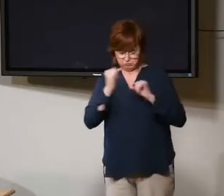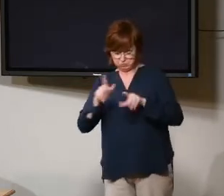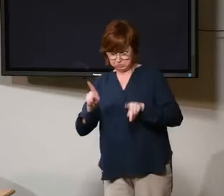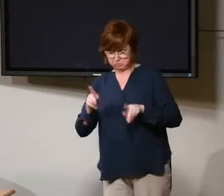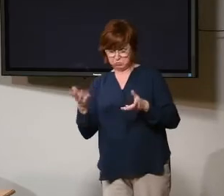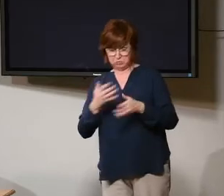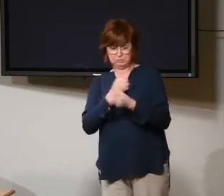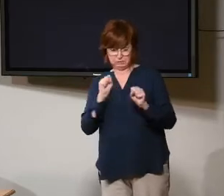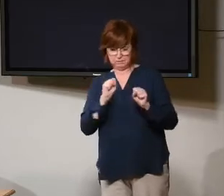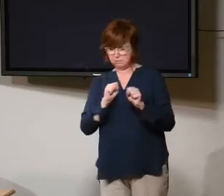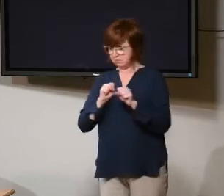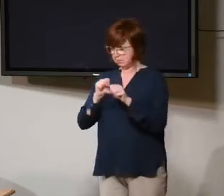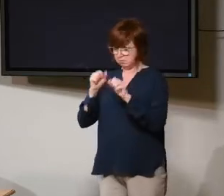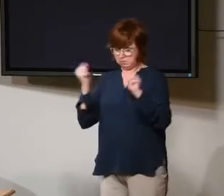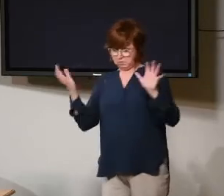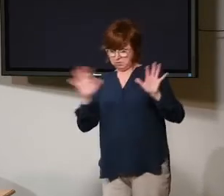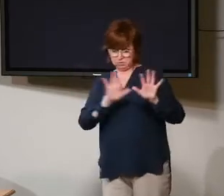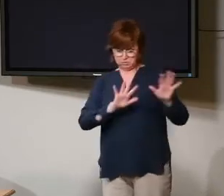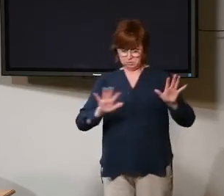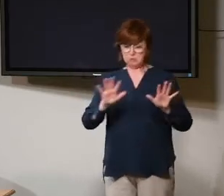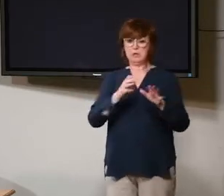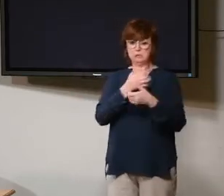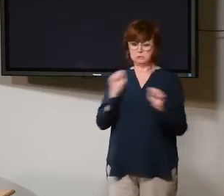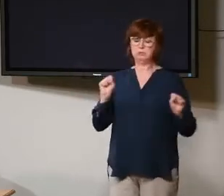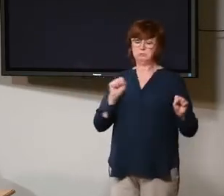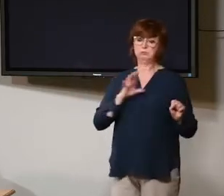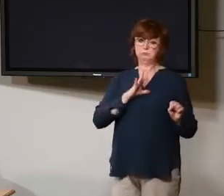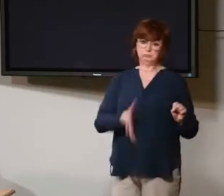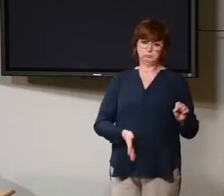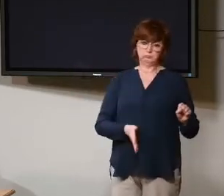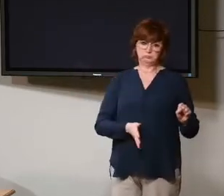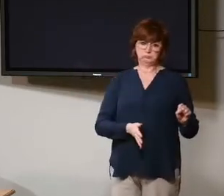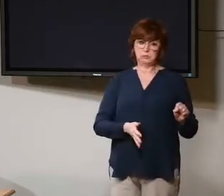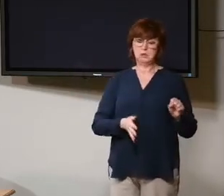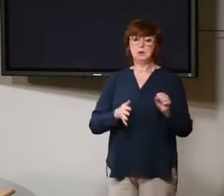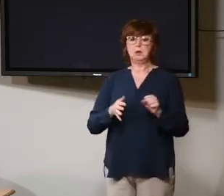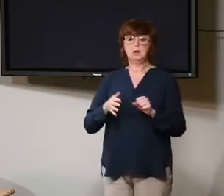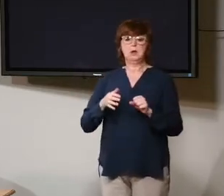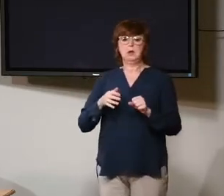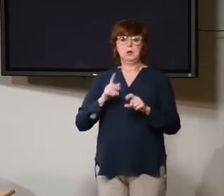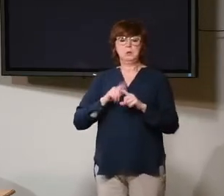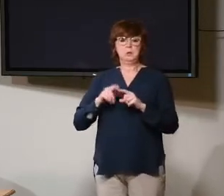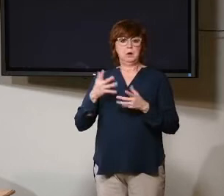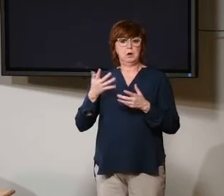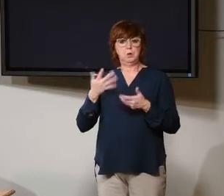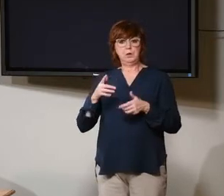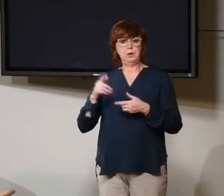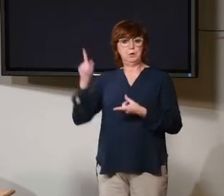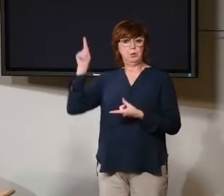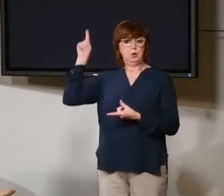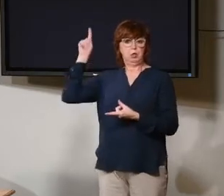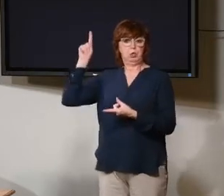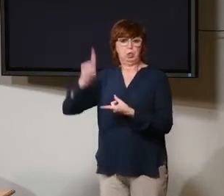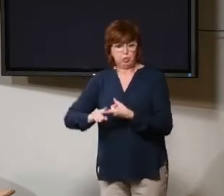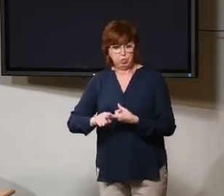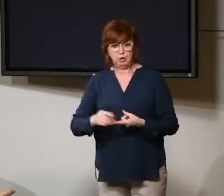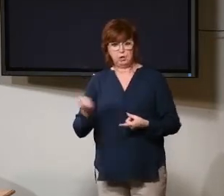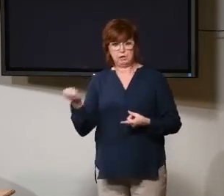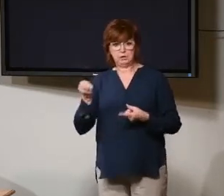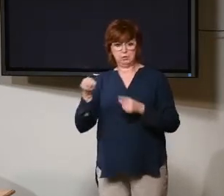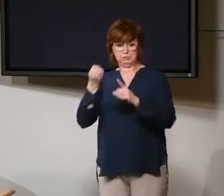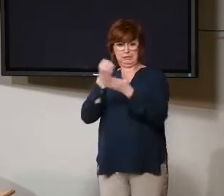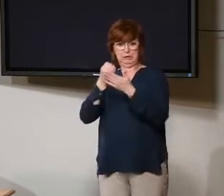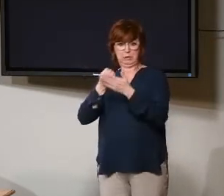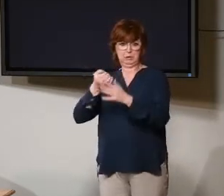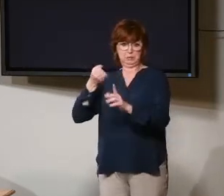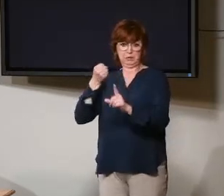we also want to ensure that where we can, we're minimizing not only the impact to the economy, but in this case, minimizing the impact to